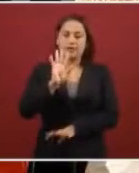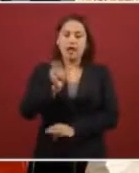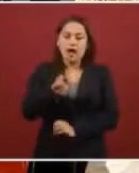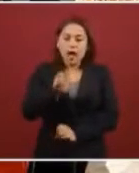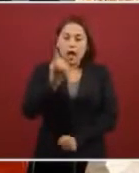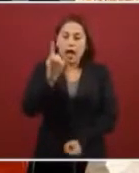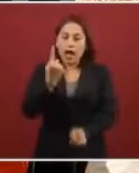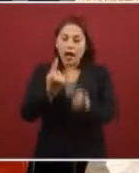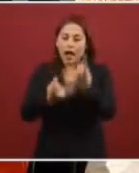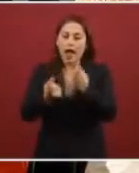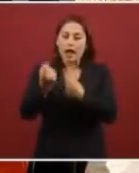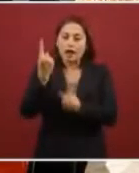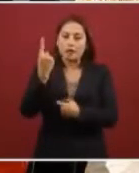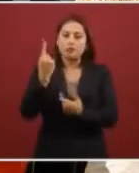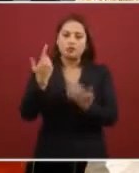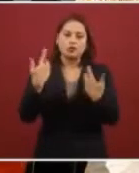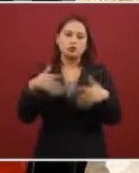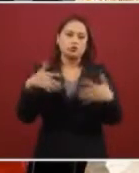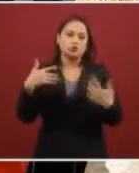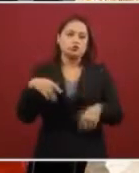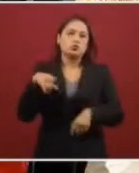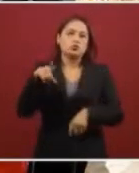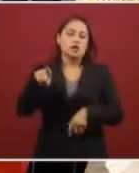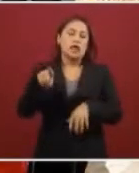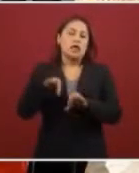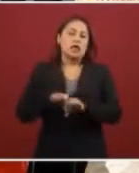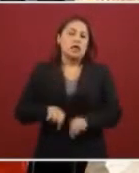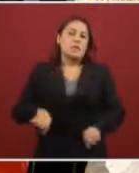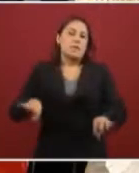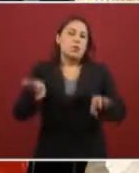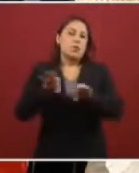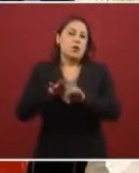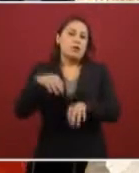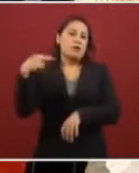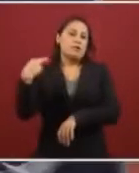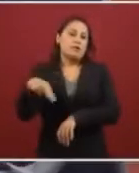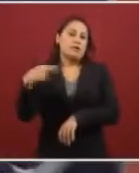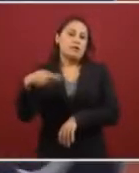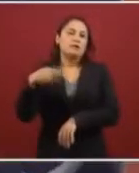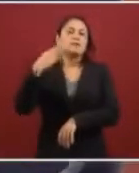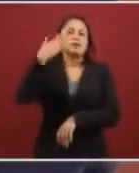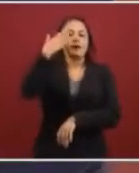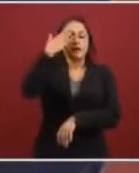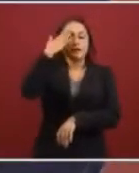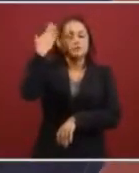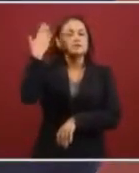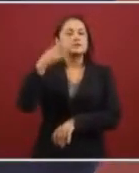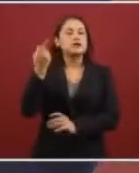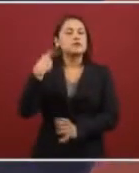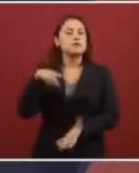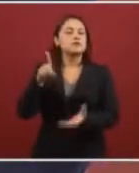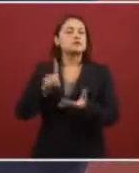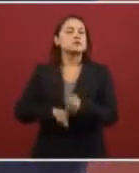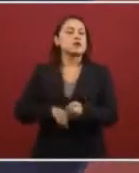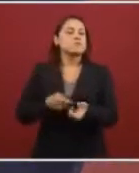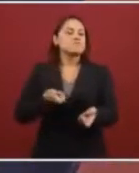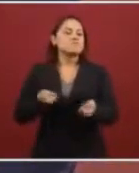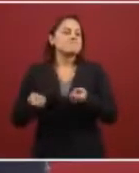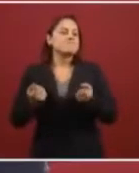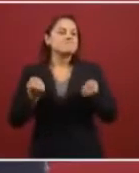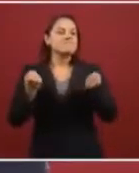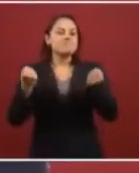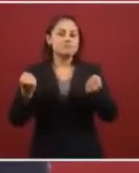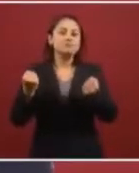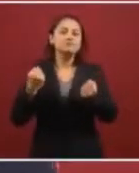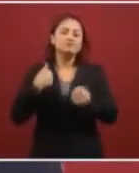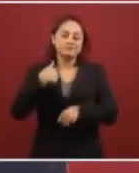hasta emblemas that are even emblems de poder, of power, de cómo se controla el poder. Of how you